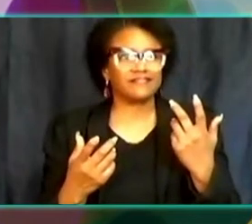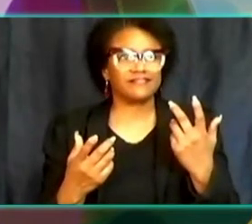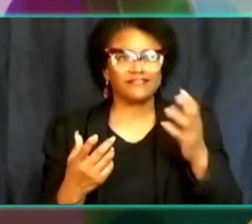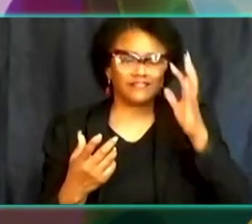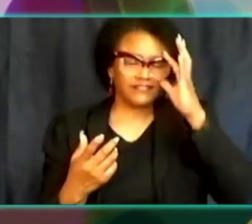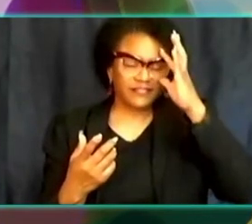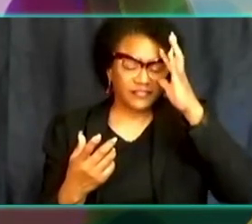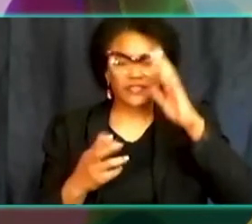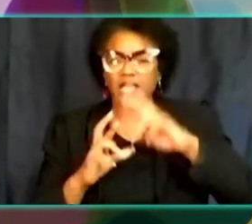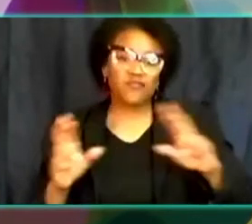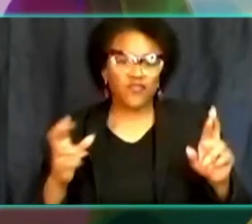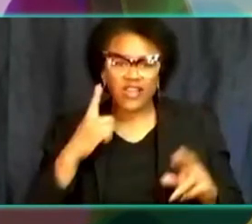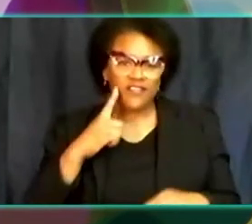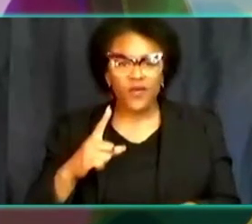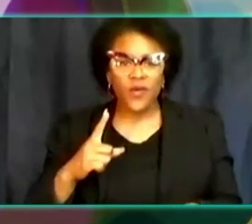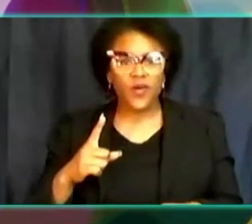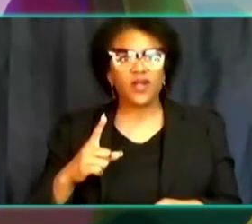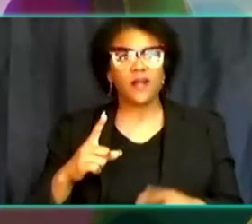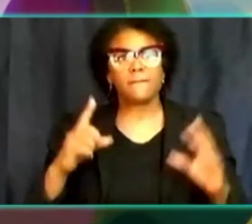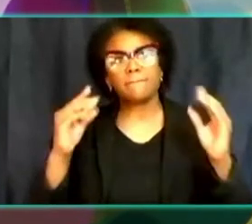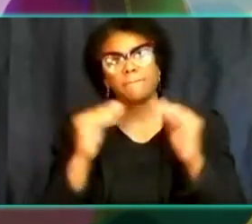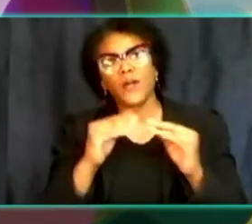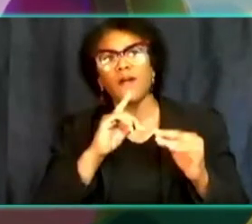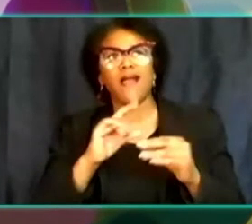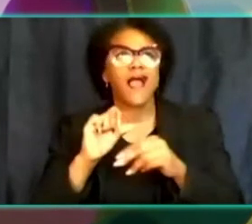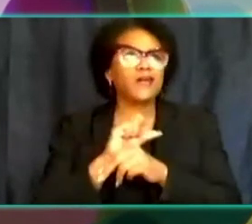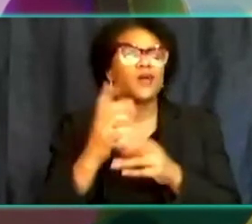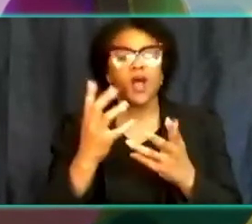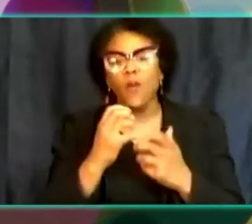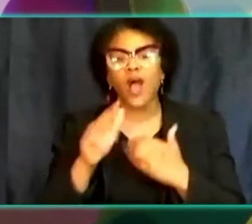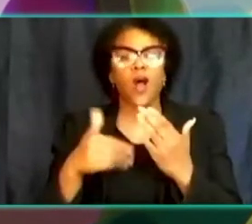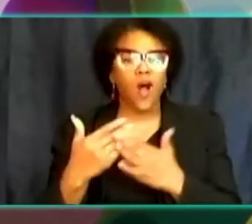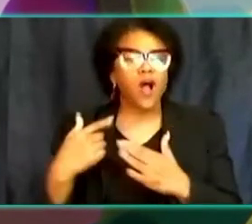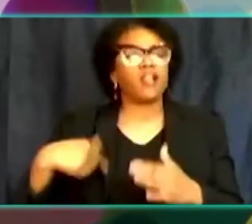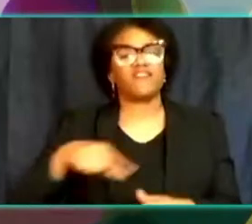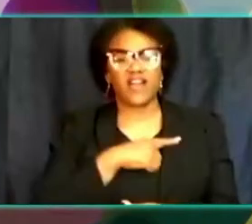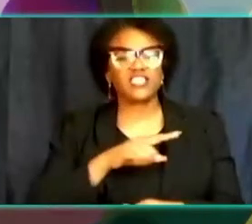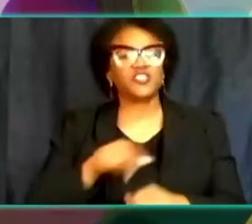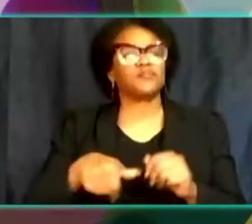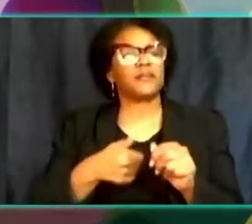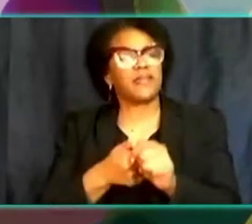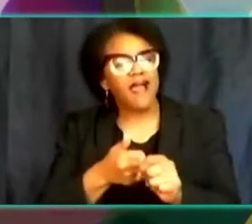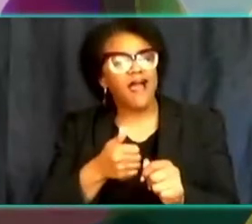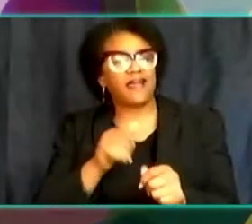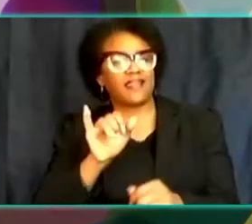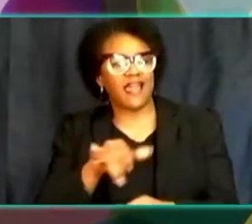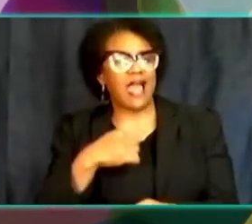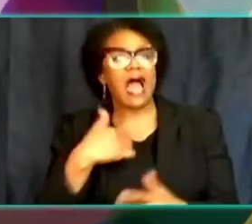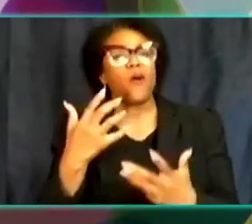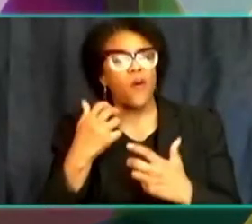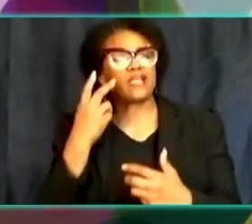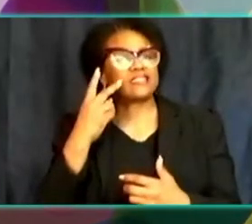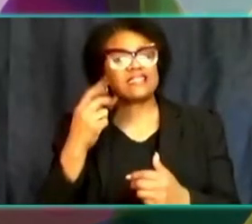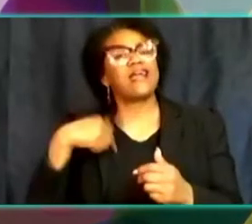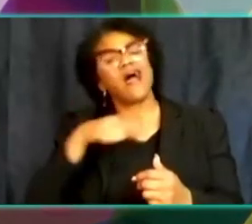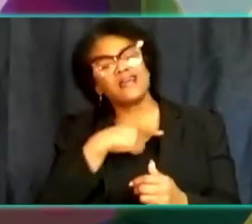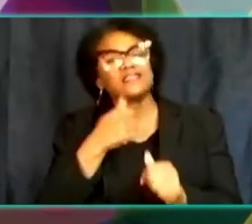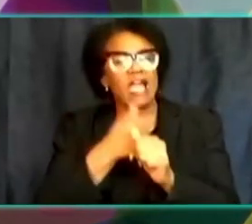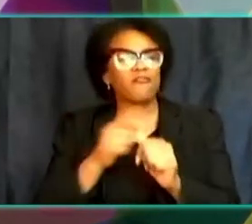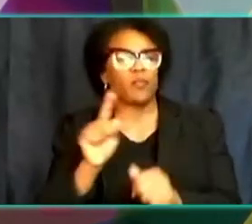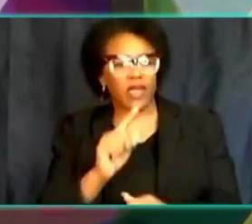I'm ready for there to be like actual, like, I want all of us to be behind, like, I want us to be everywhere.